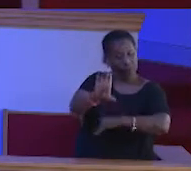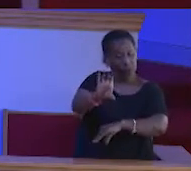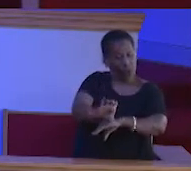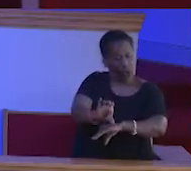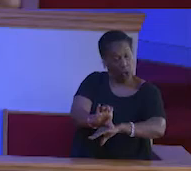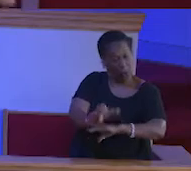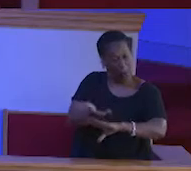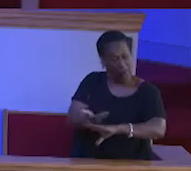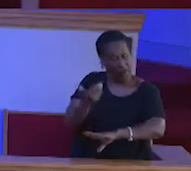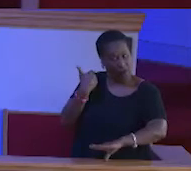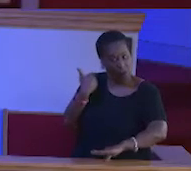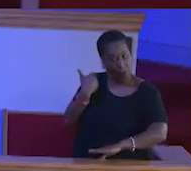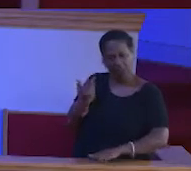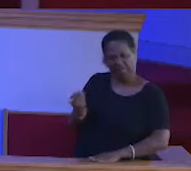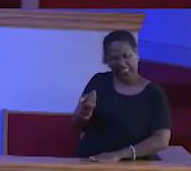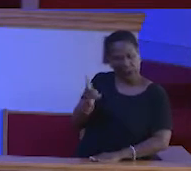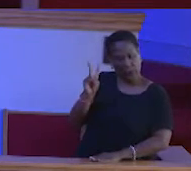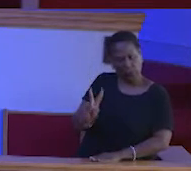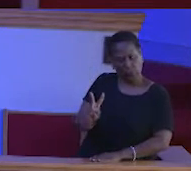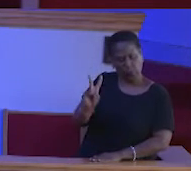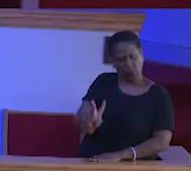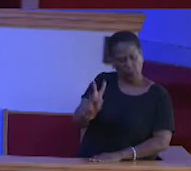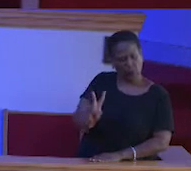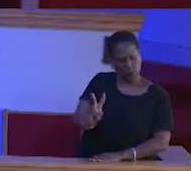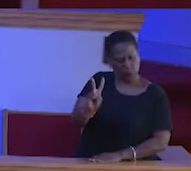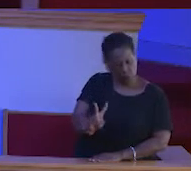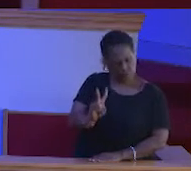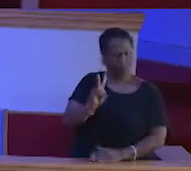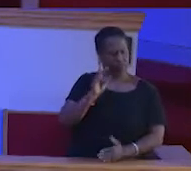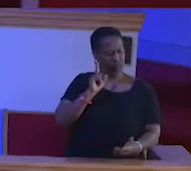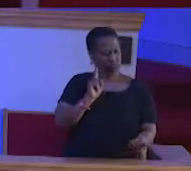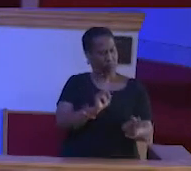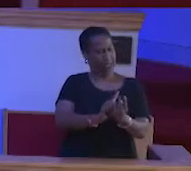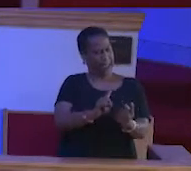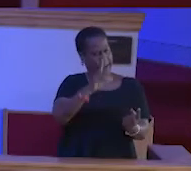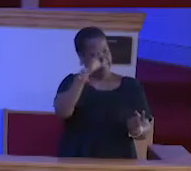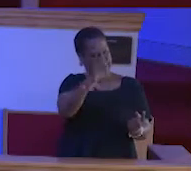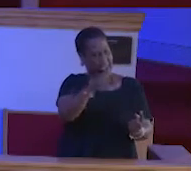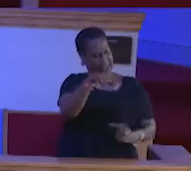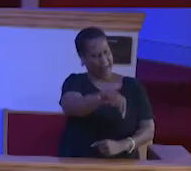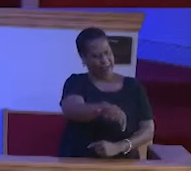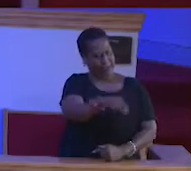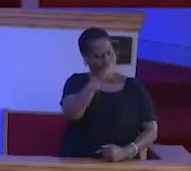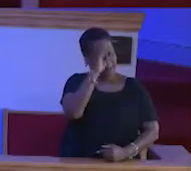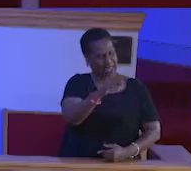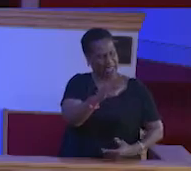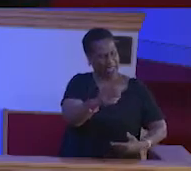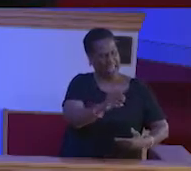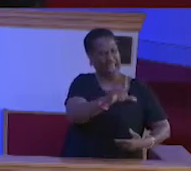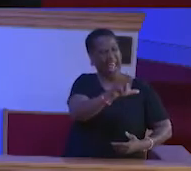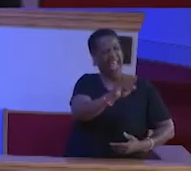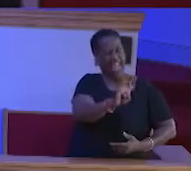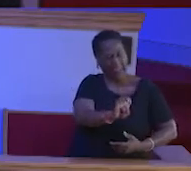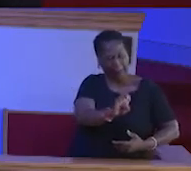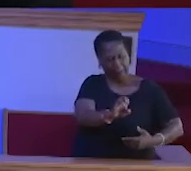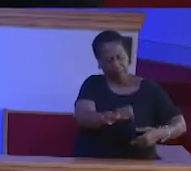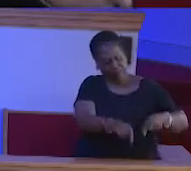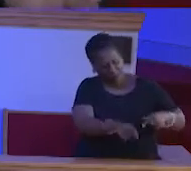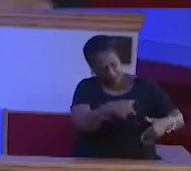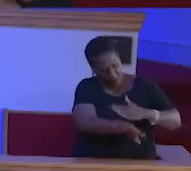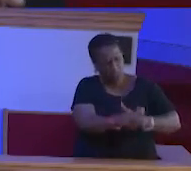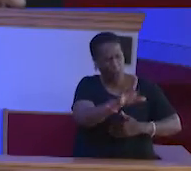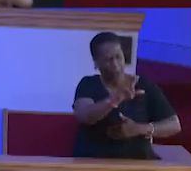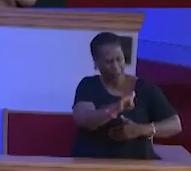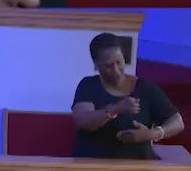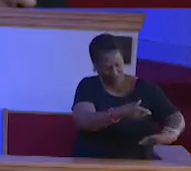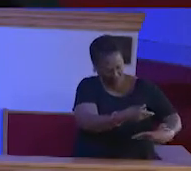worship and have their energies recharged, they encounter a man born lame and they say to him,